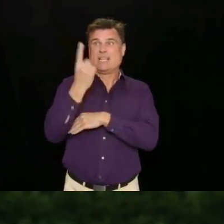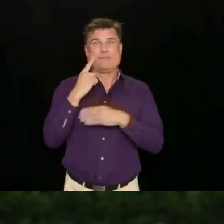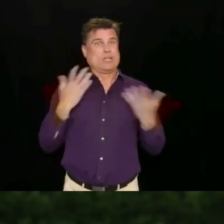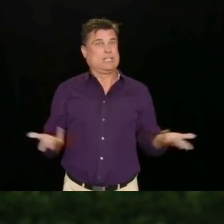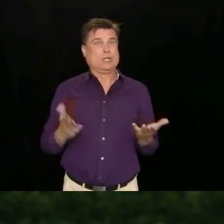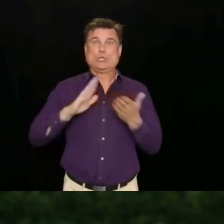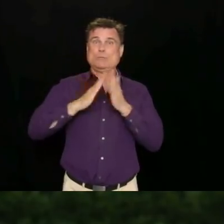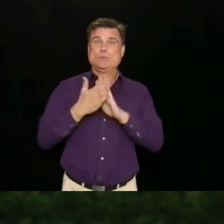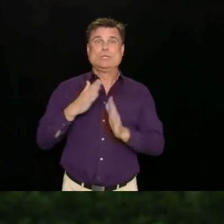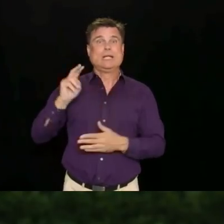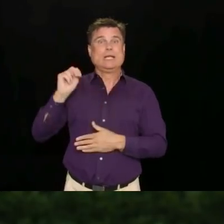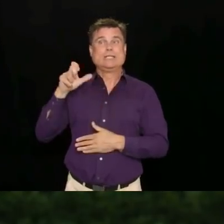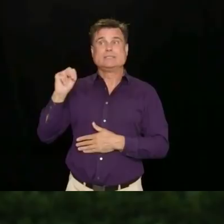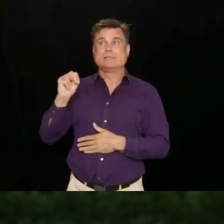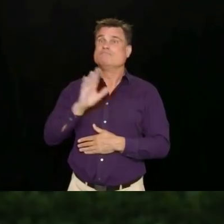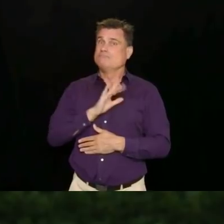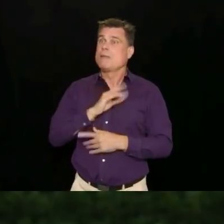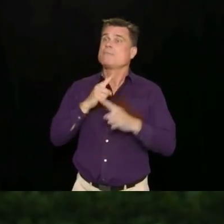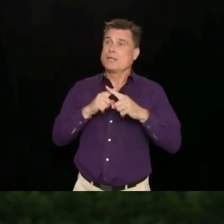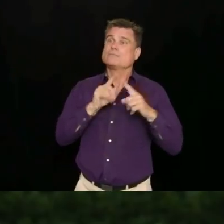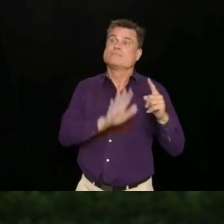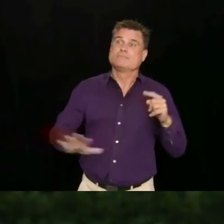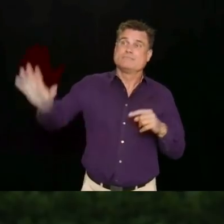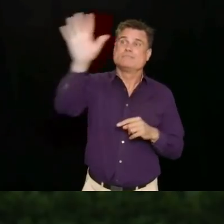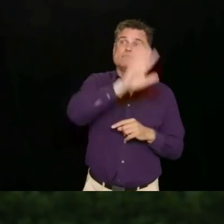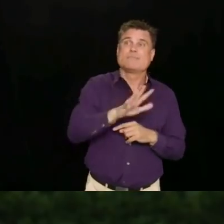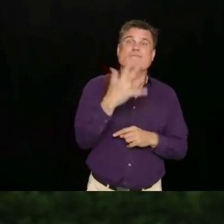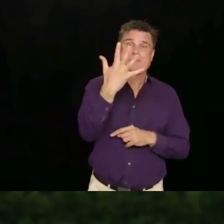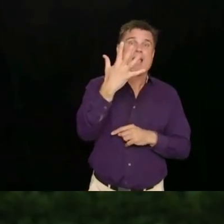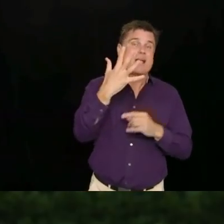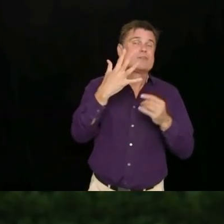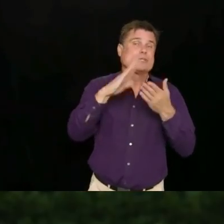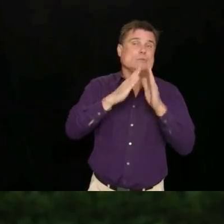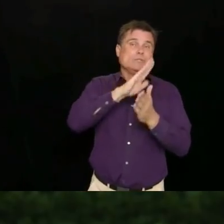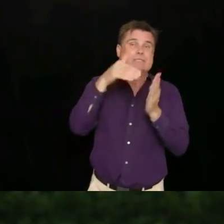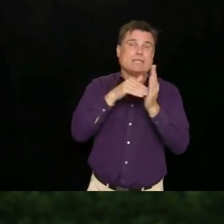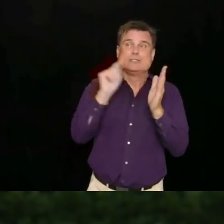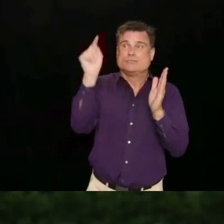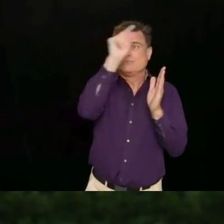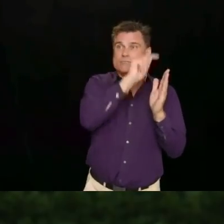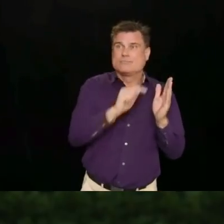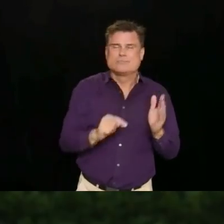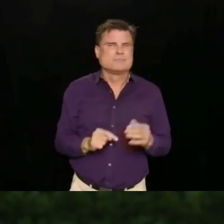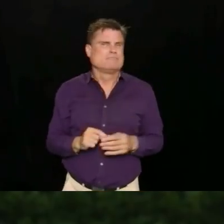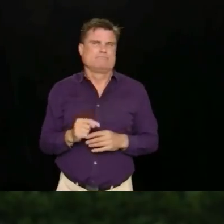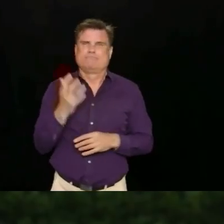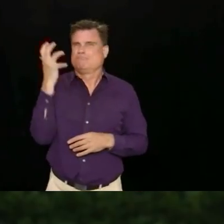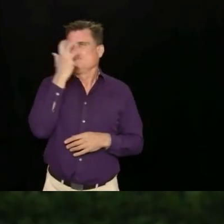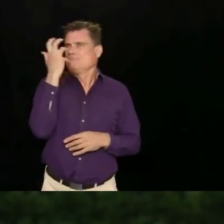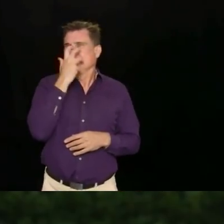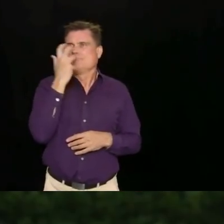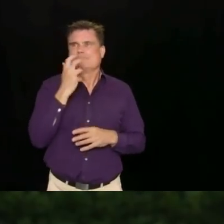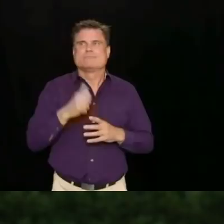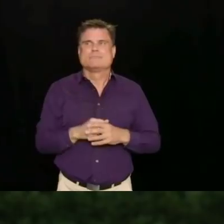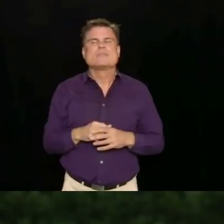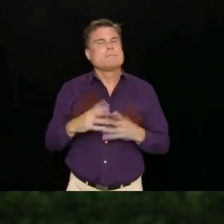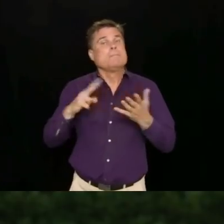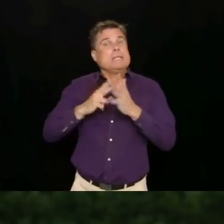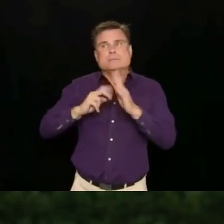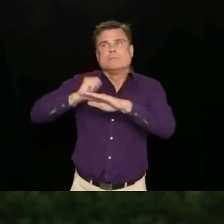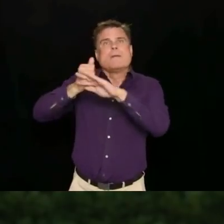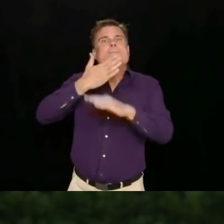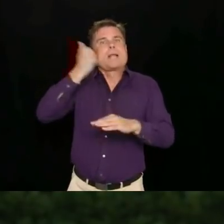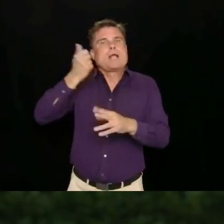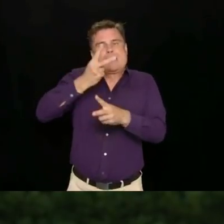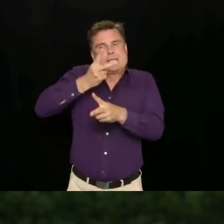the Kootenays and a really good day for all the communities in the interior that are going to get better long-term care for our loved ones,